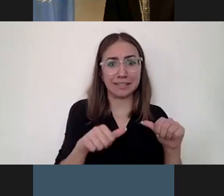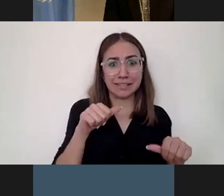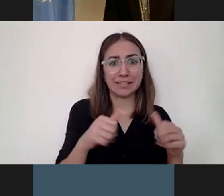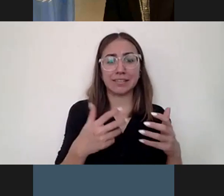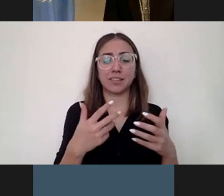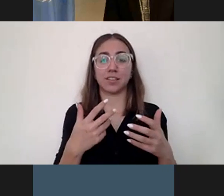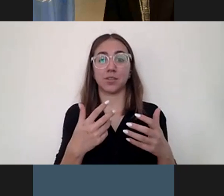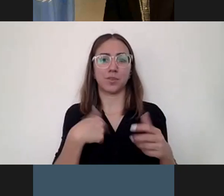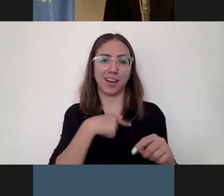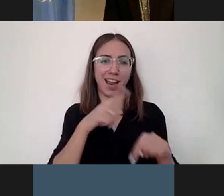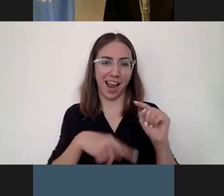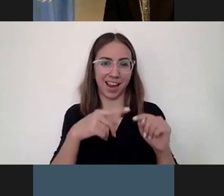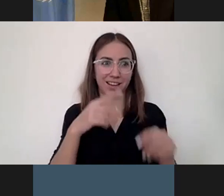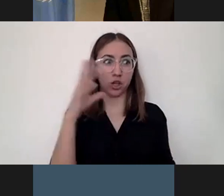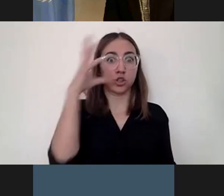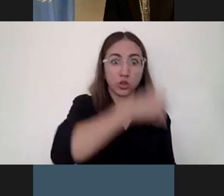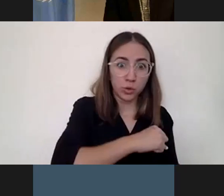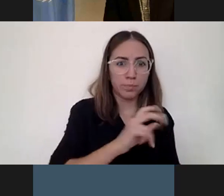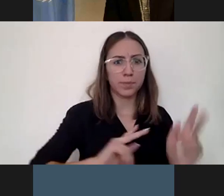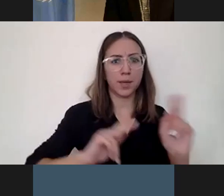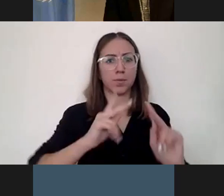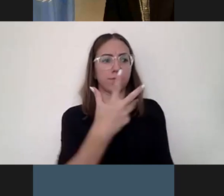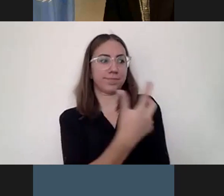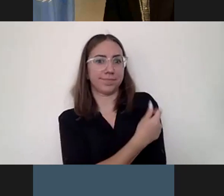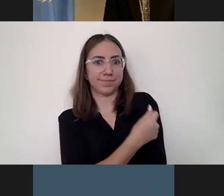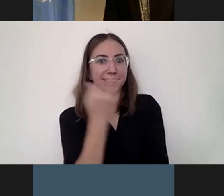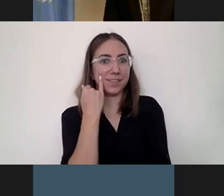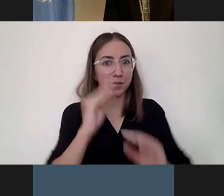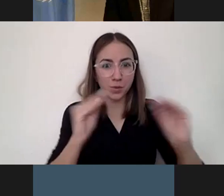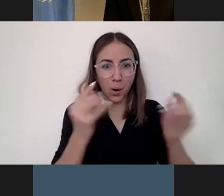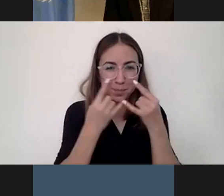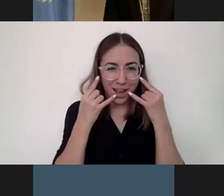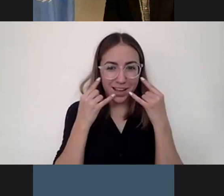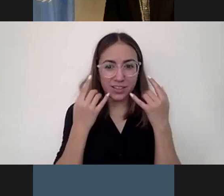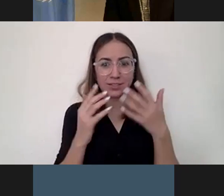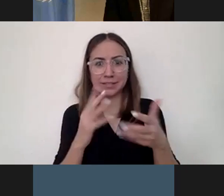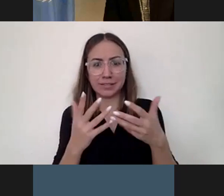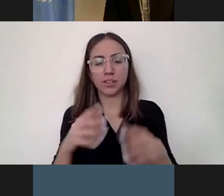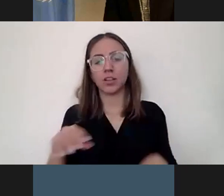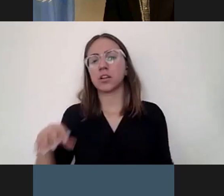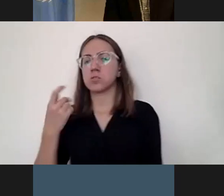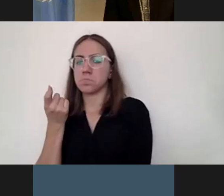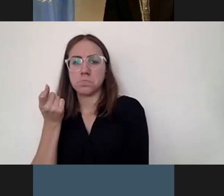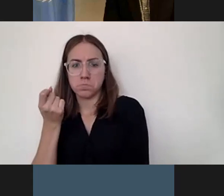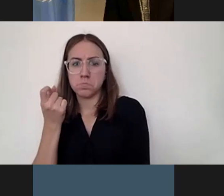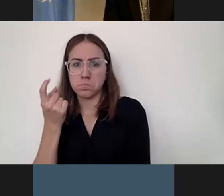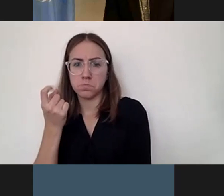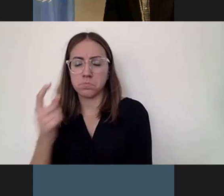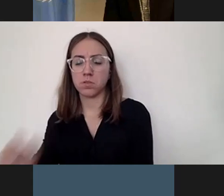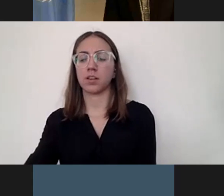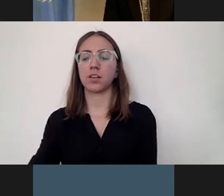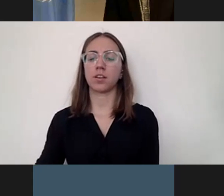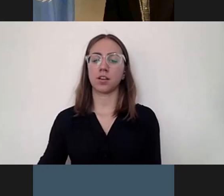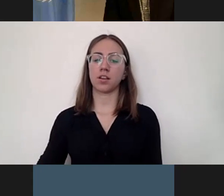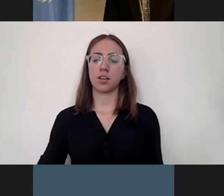is vaccinated who is unmasked. And, you know, how's that dynamic? Yeah, no, I understand. And the problem is what I